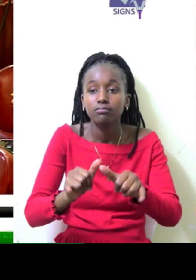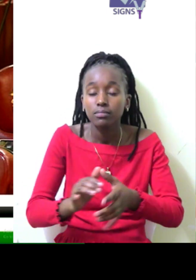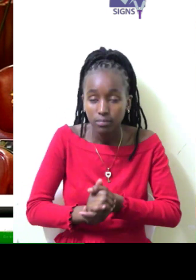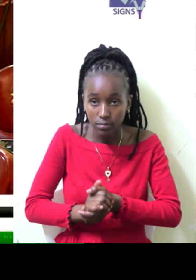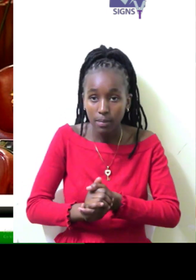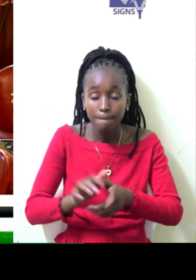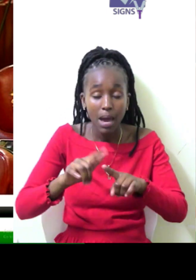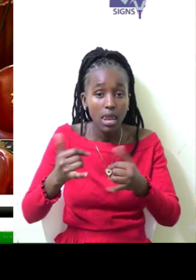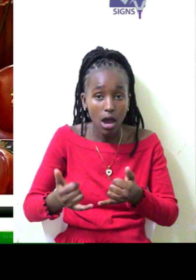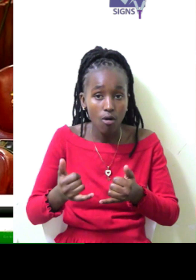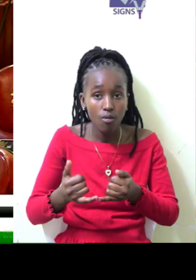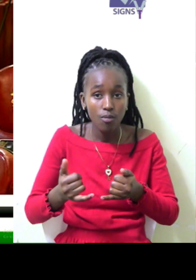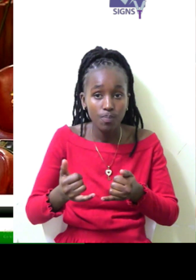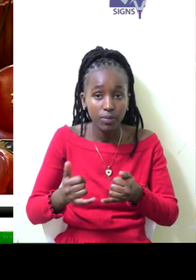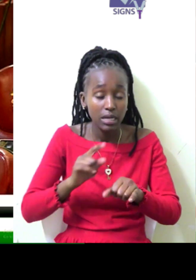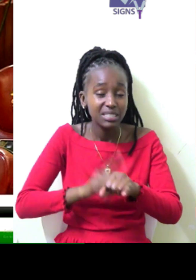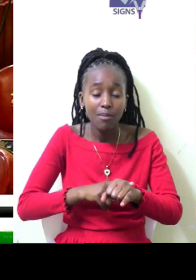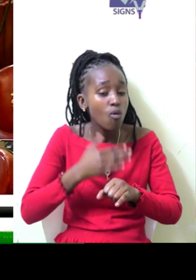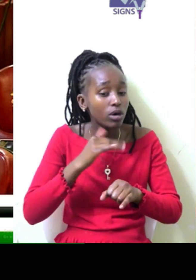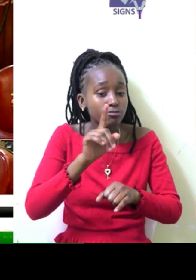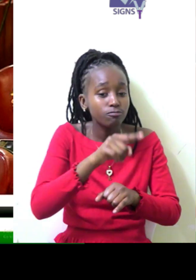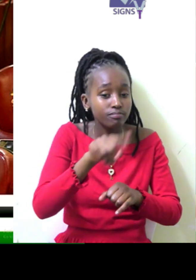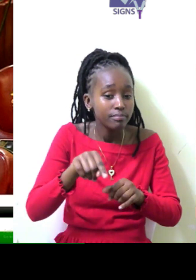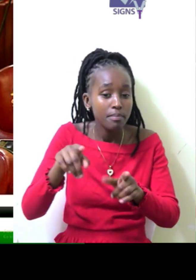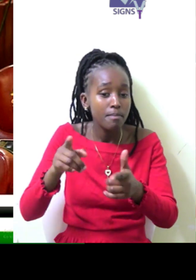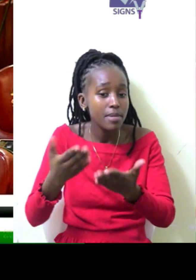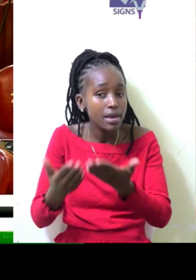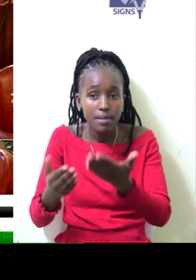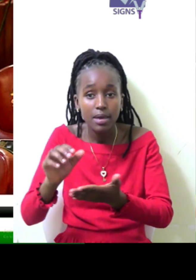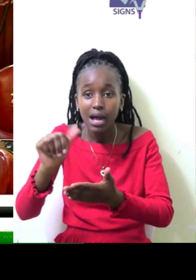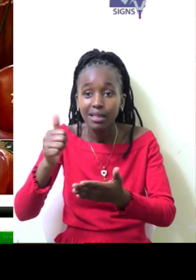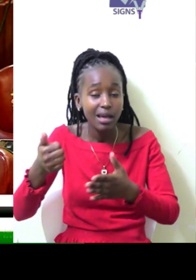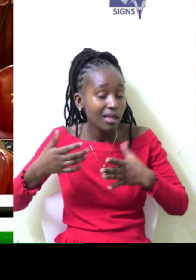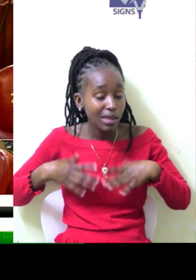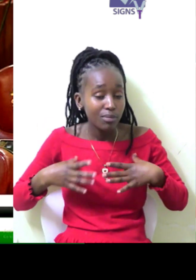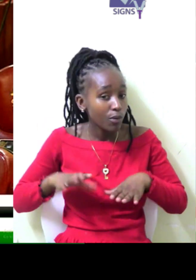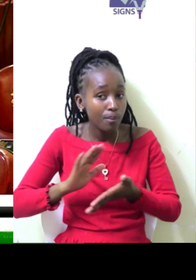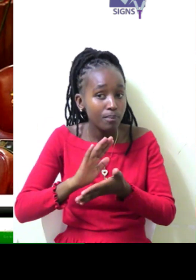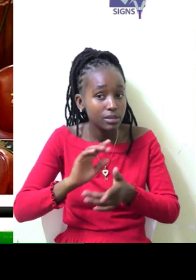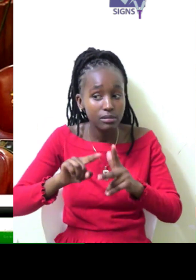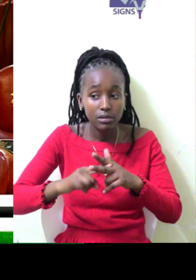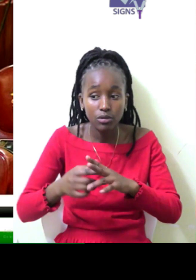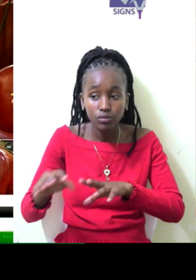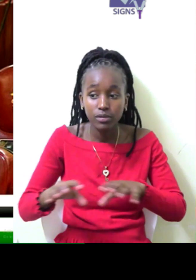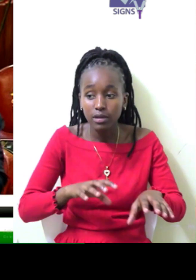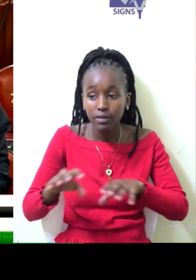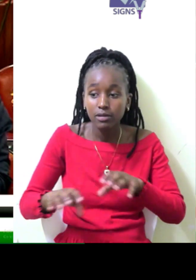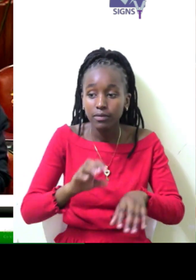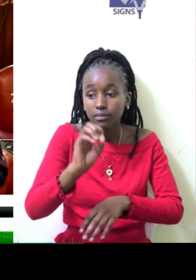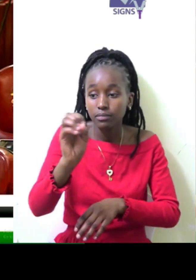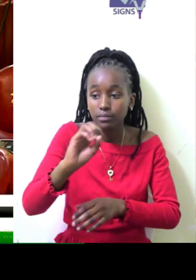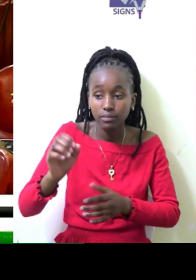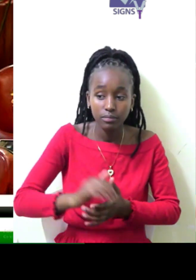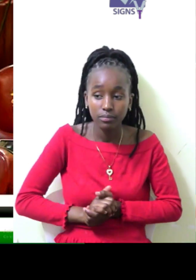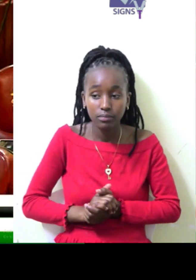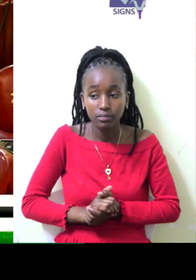let it not suffer the fate of other proposals by committees which were dropped at the floor. Because the consequences otherwise, Honorable Speaker, would